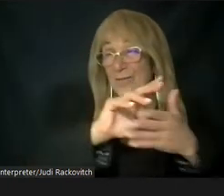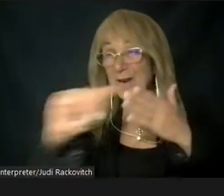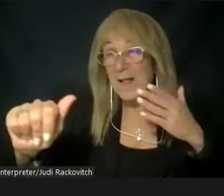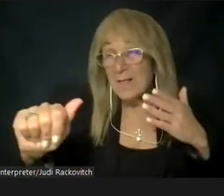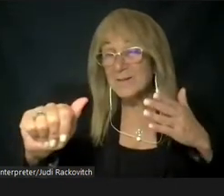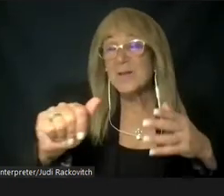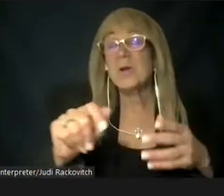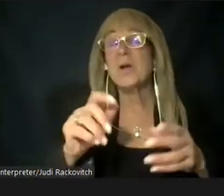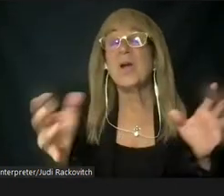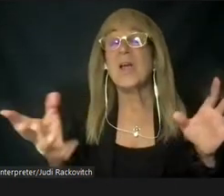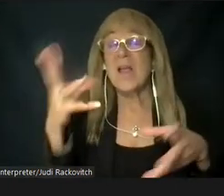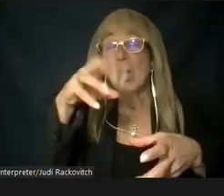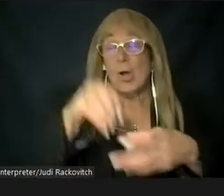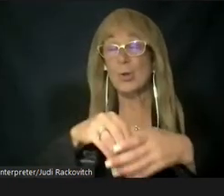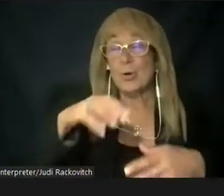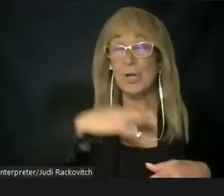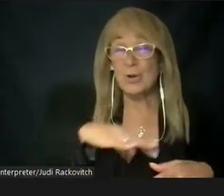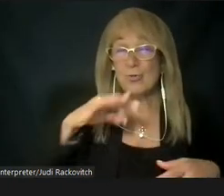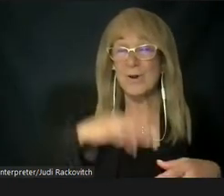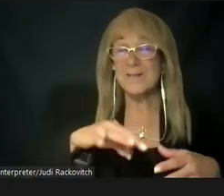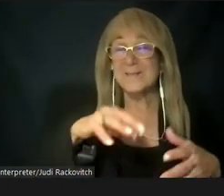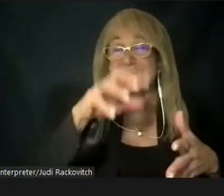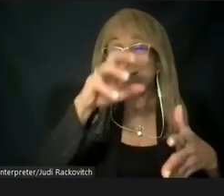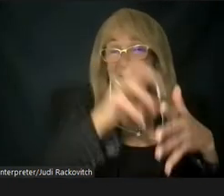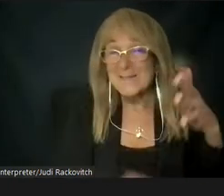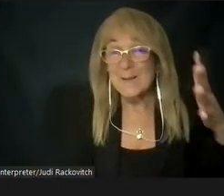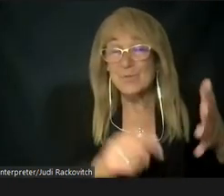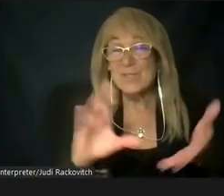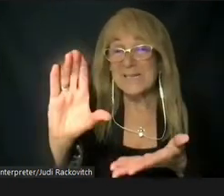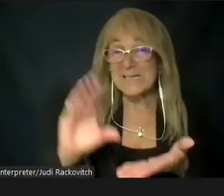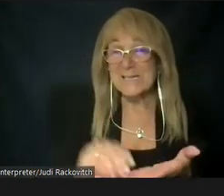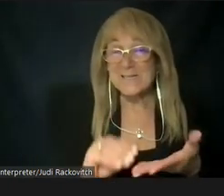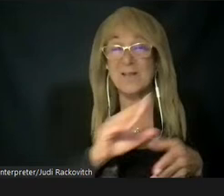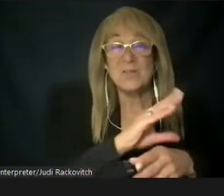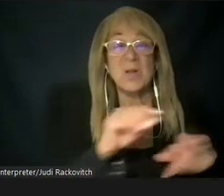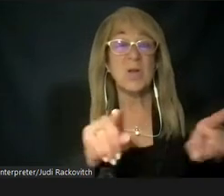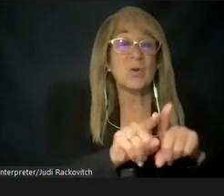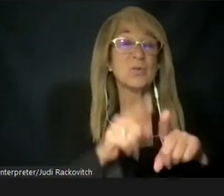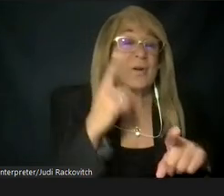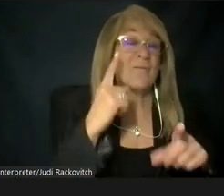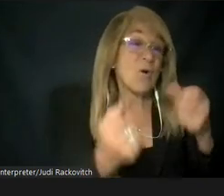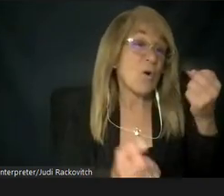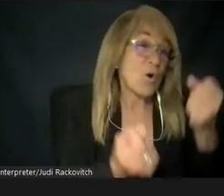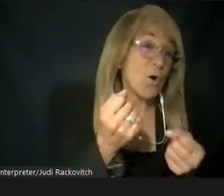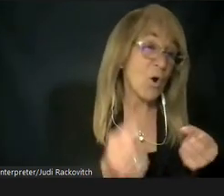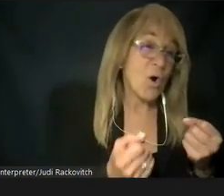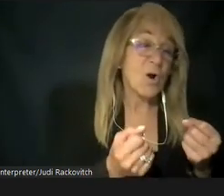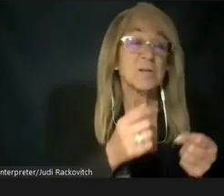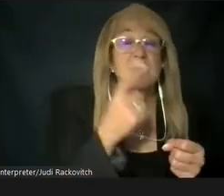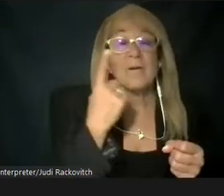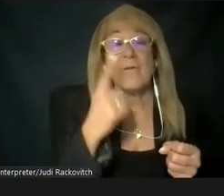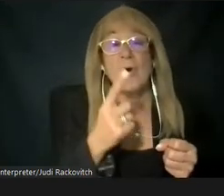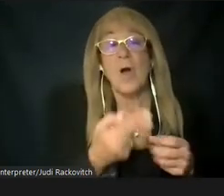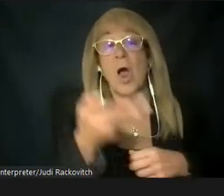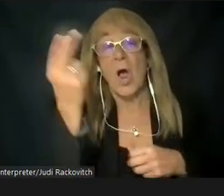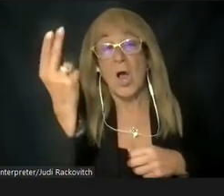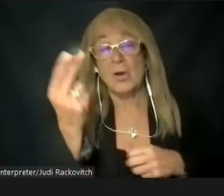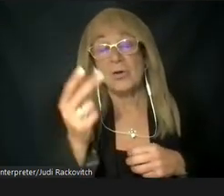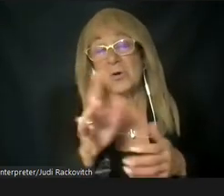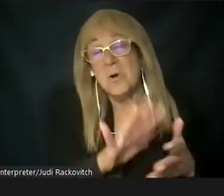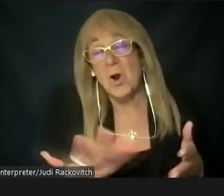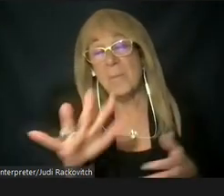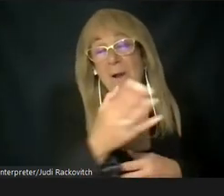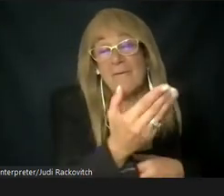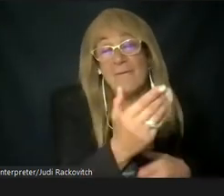exemptions, and or discounts are provided. The range of potential toll rates for automobiles using tolls by mail would be higher, roughly $14